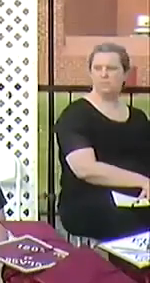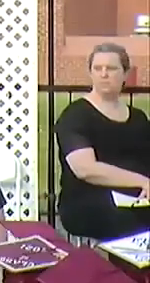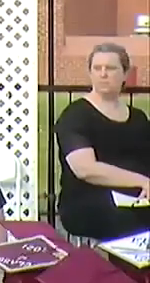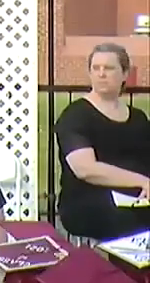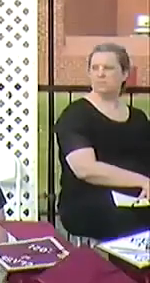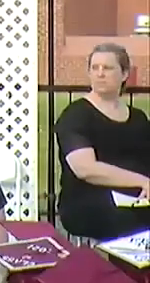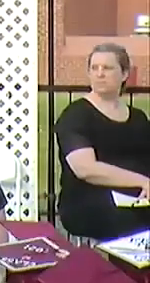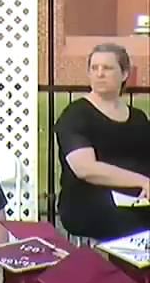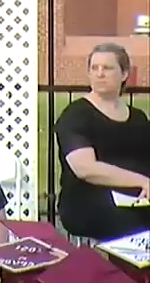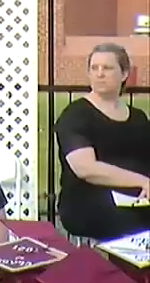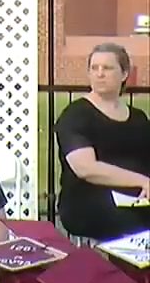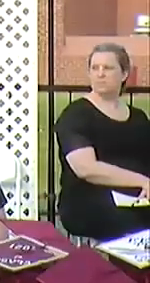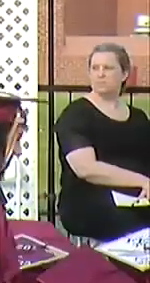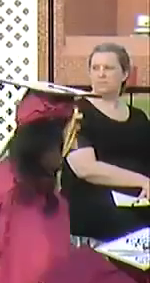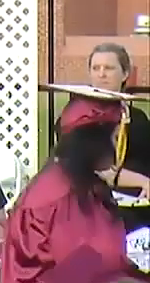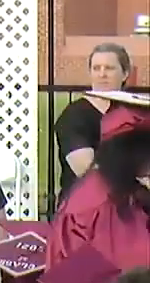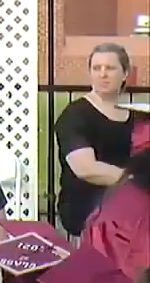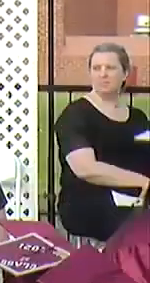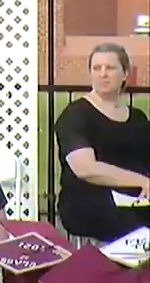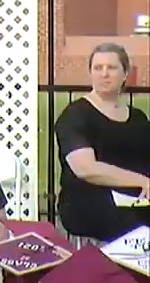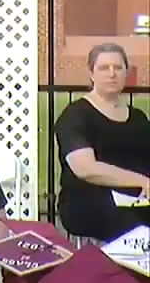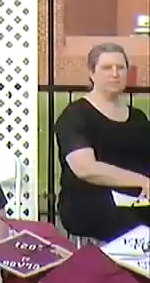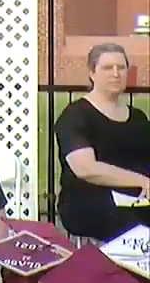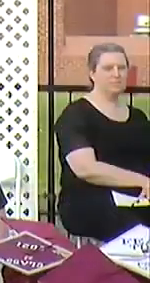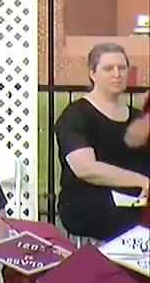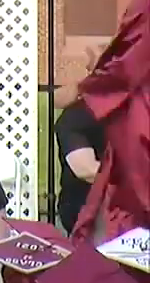Lee Allen Owen.